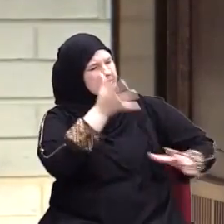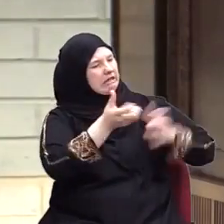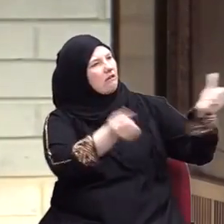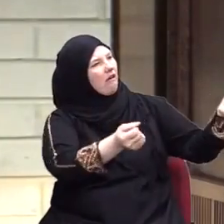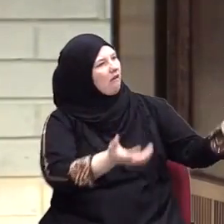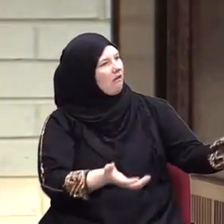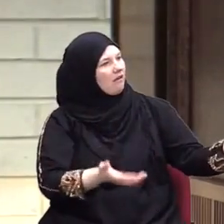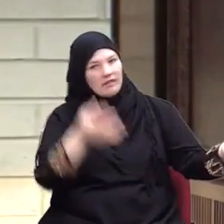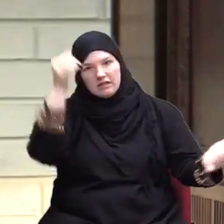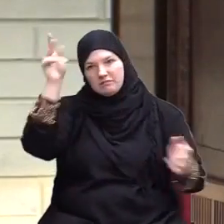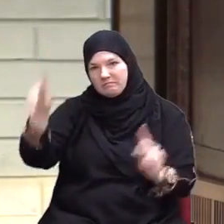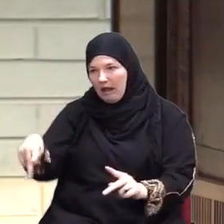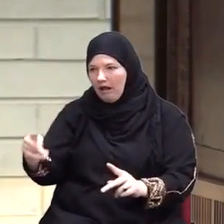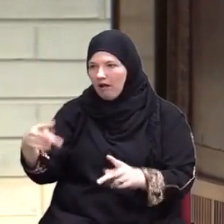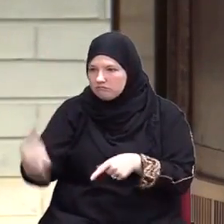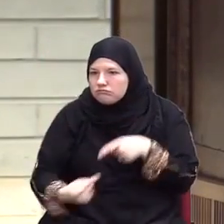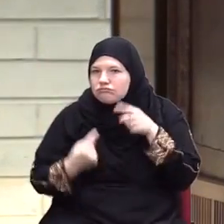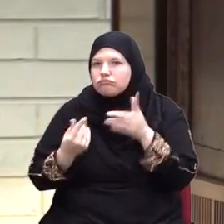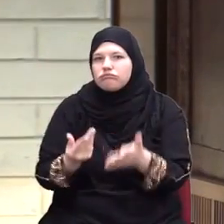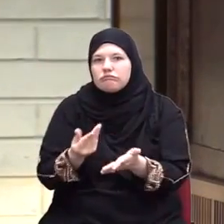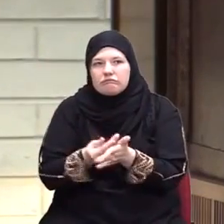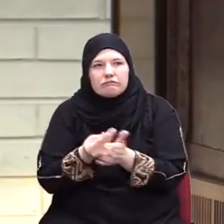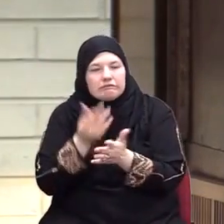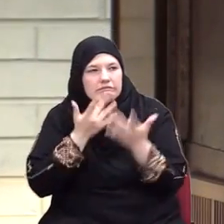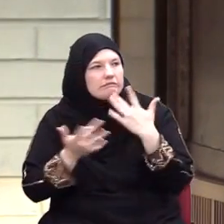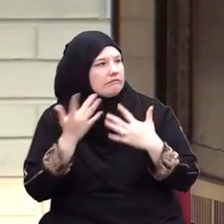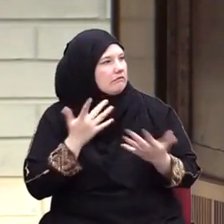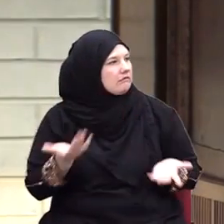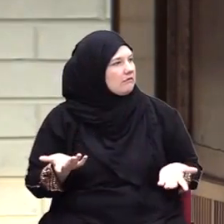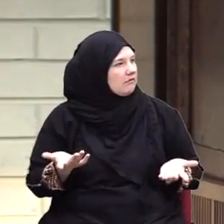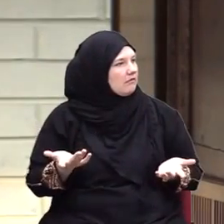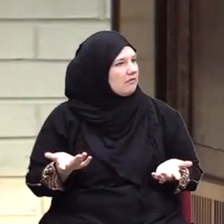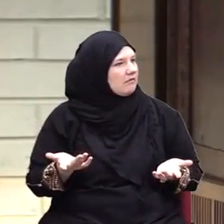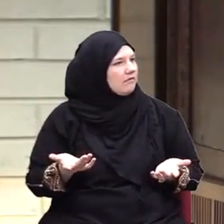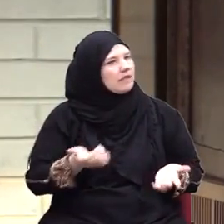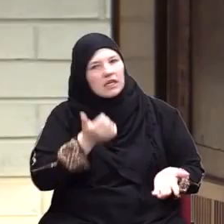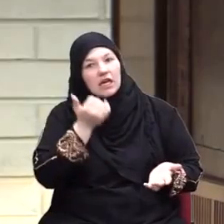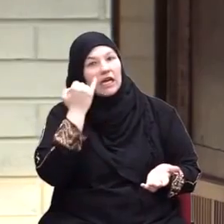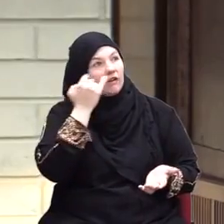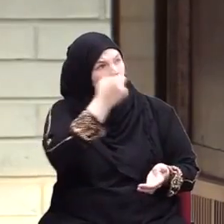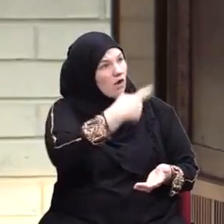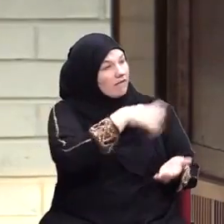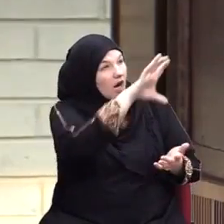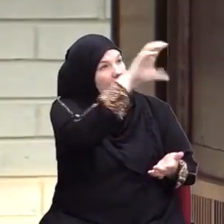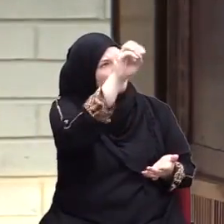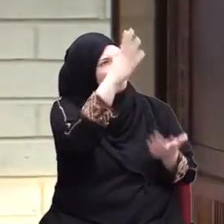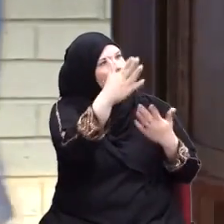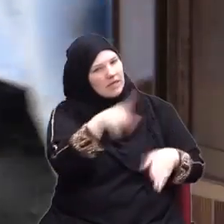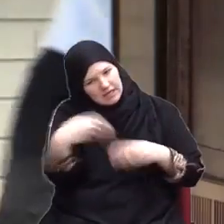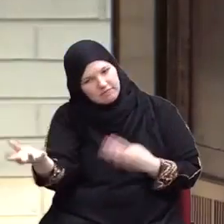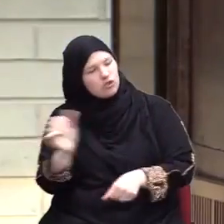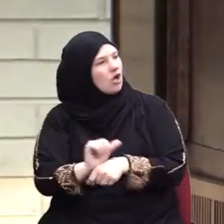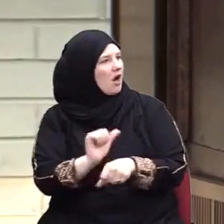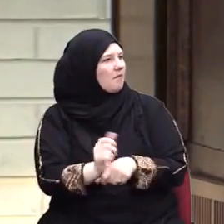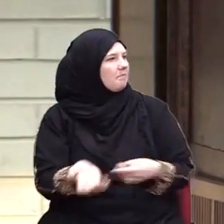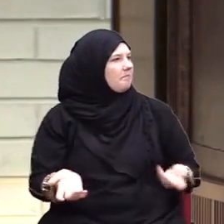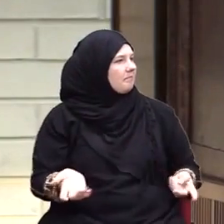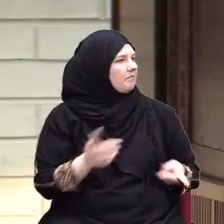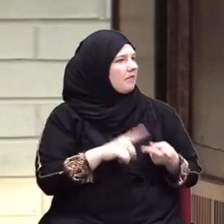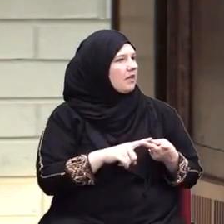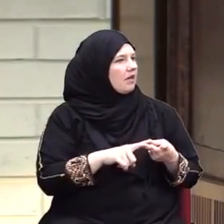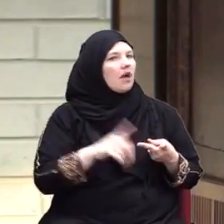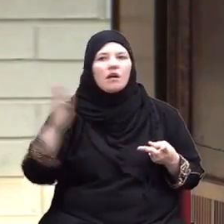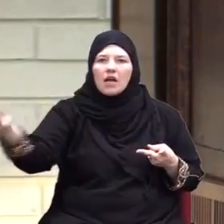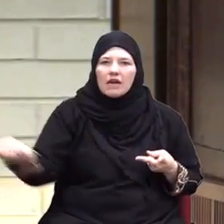cars and this guy is homeless. Give him some help. Give him a job if you can. Give him some